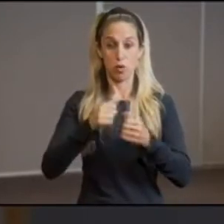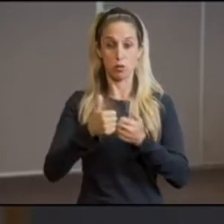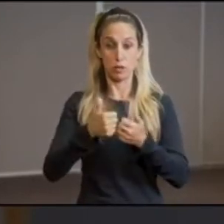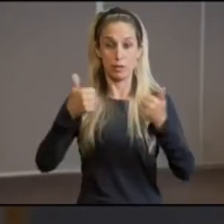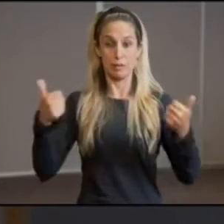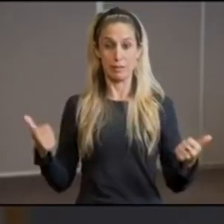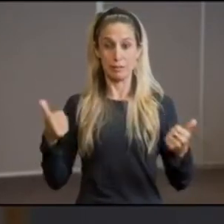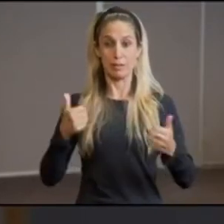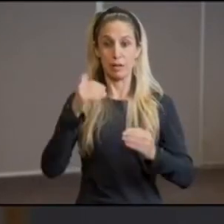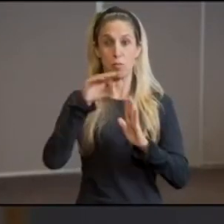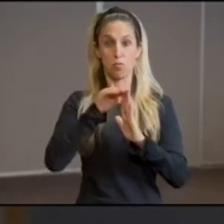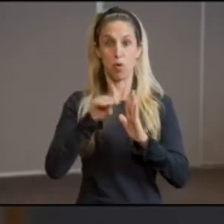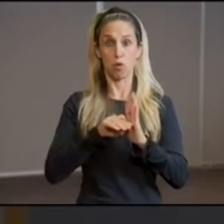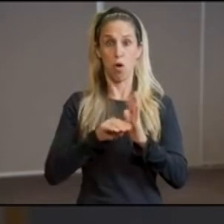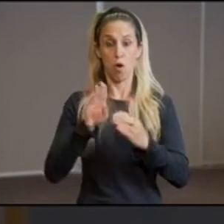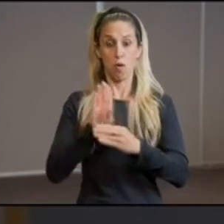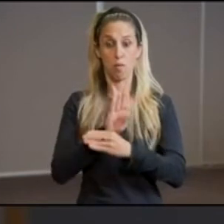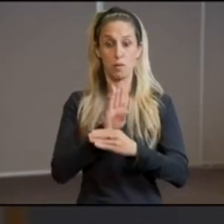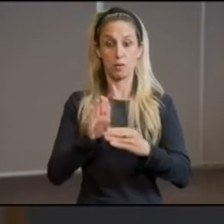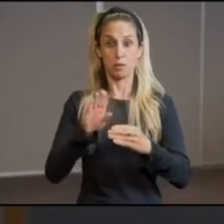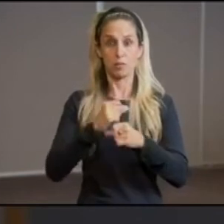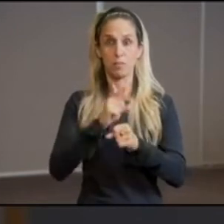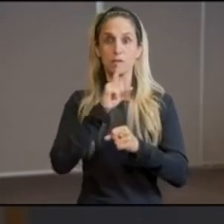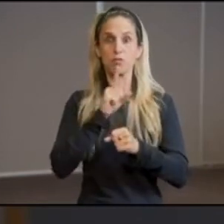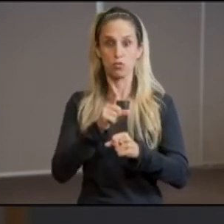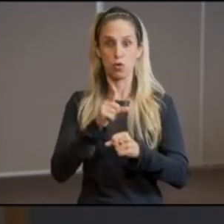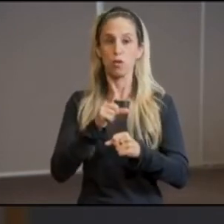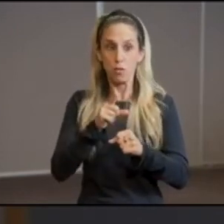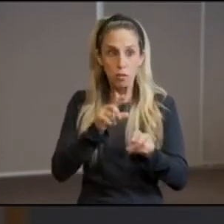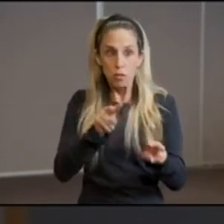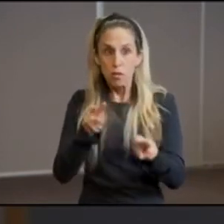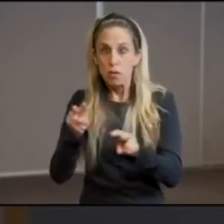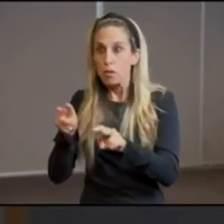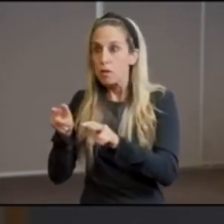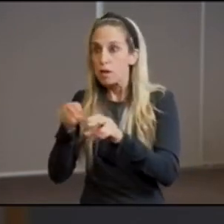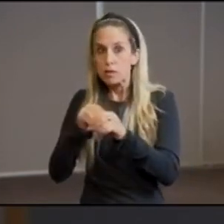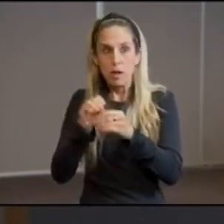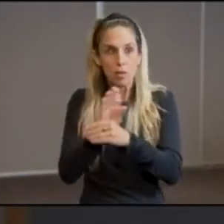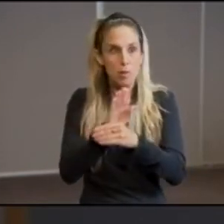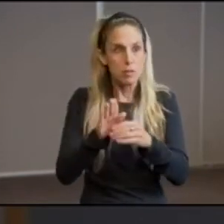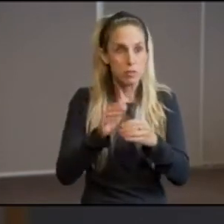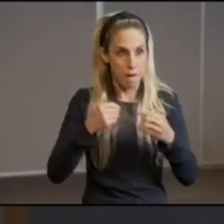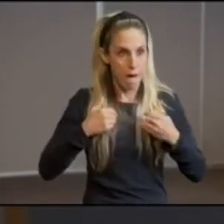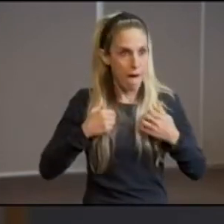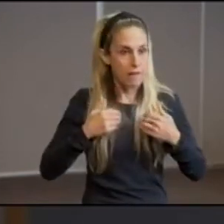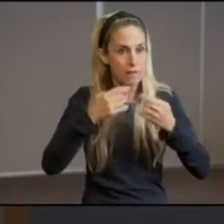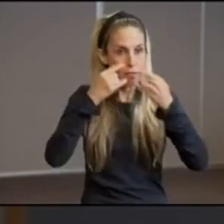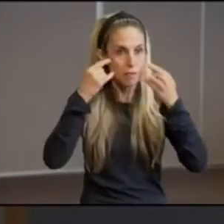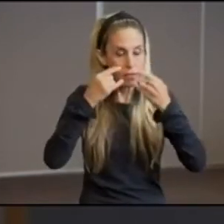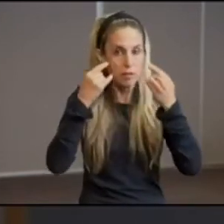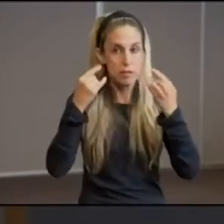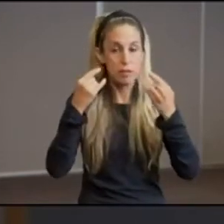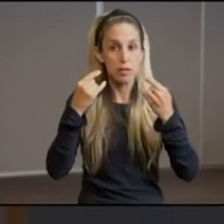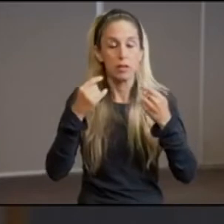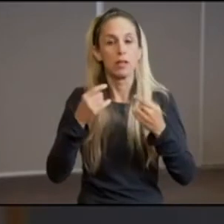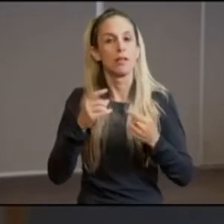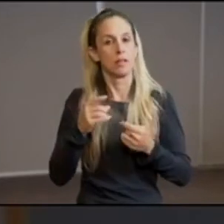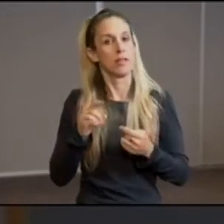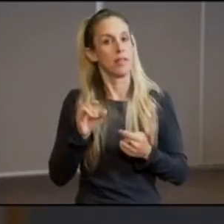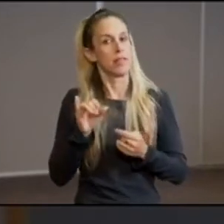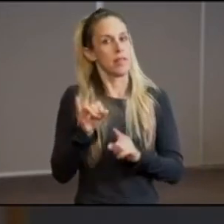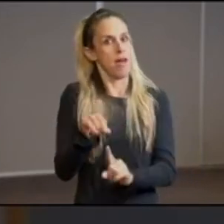protocol requires that business to ensure that everyone inside the business is wearing a face covering. So that's